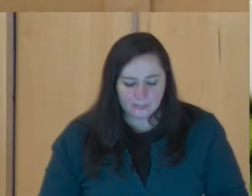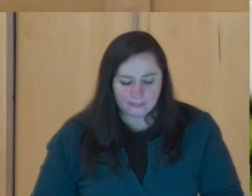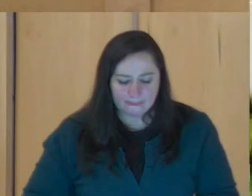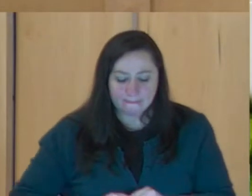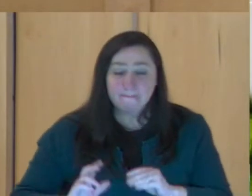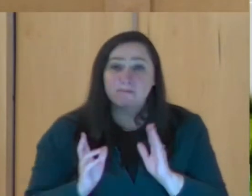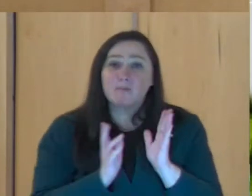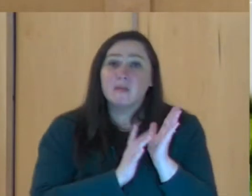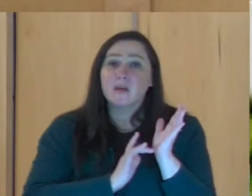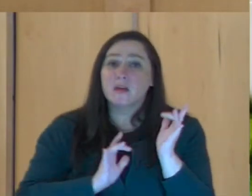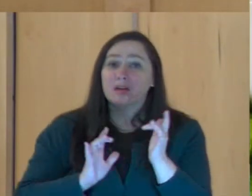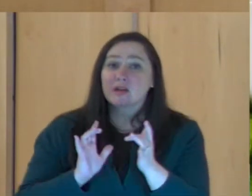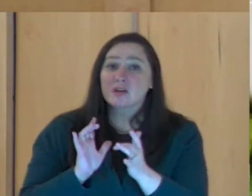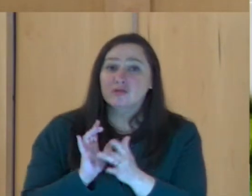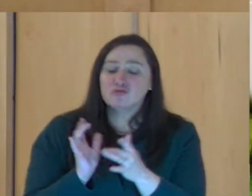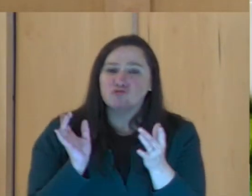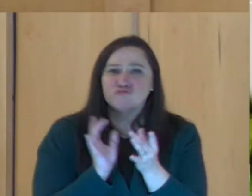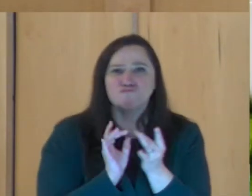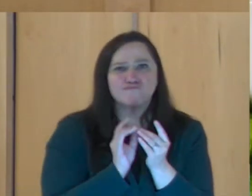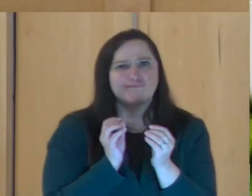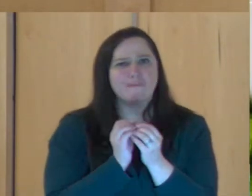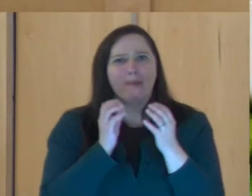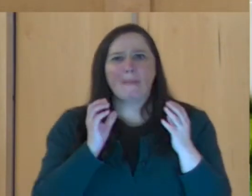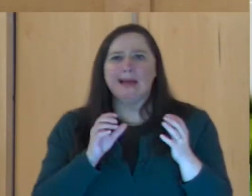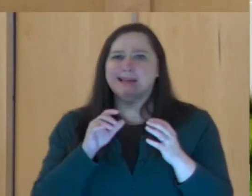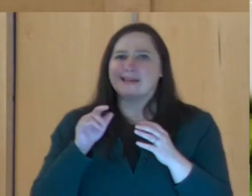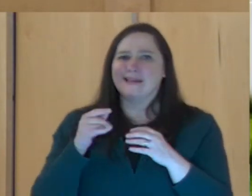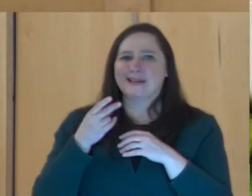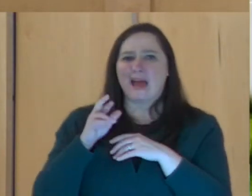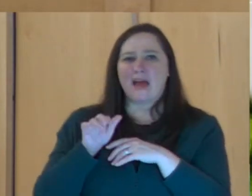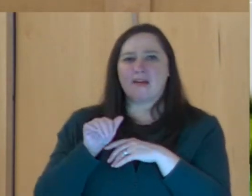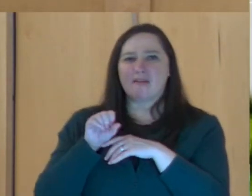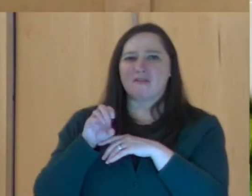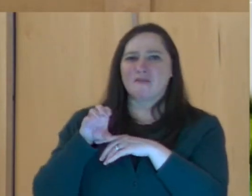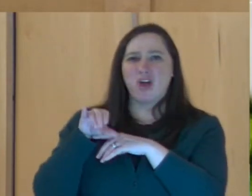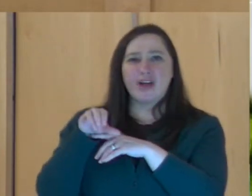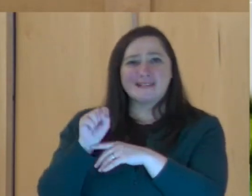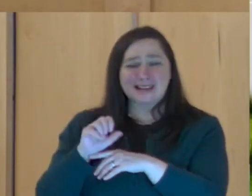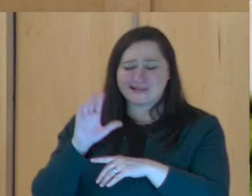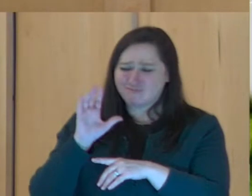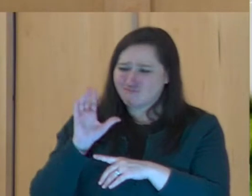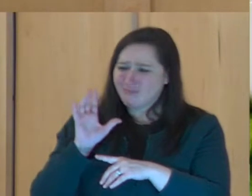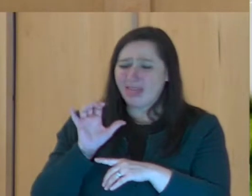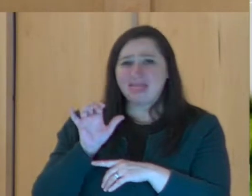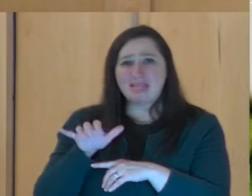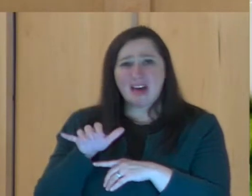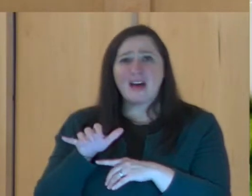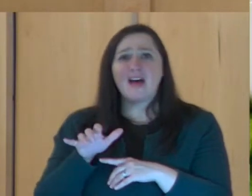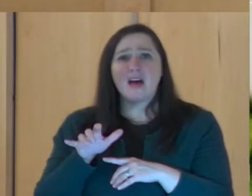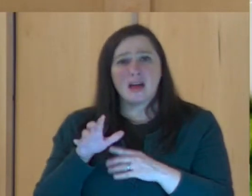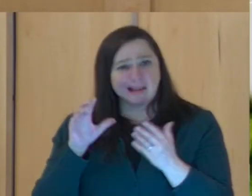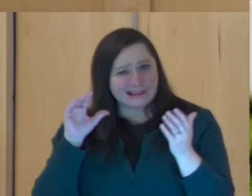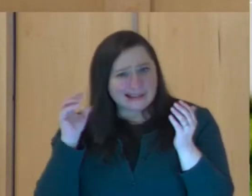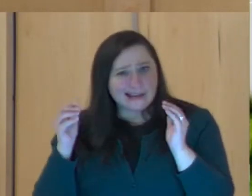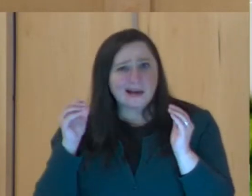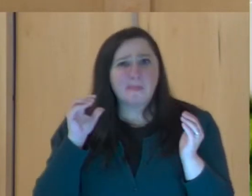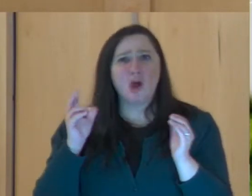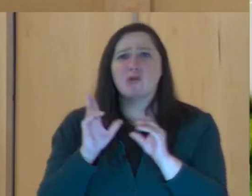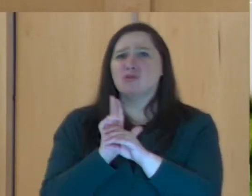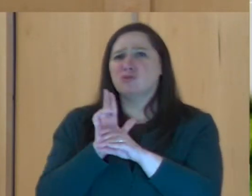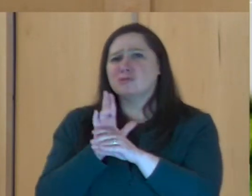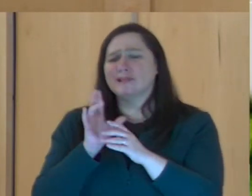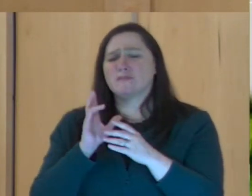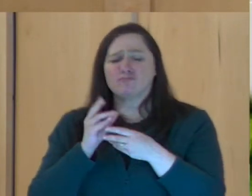Jesus talked about many of the Pharisees of his day being like that, and he compared them, he used a number of